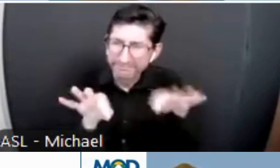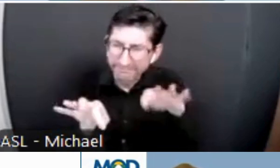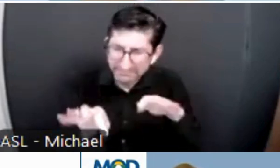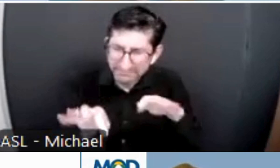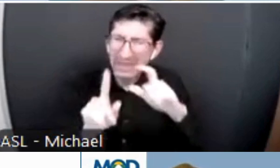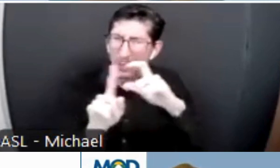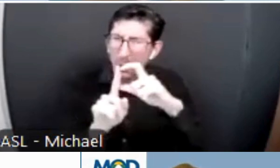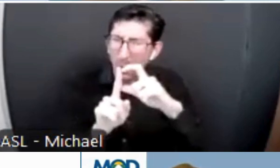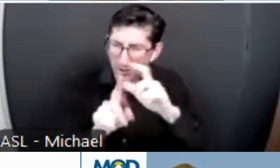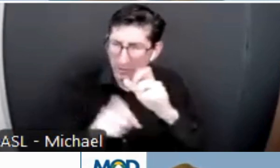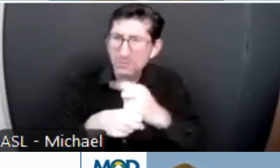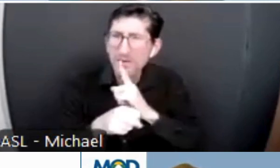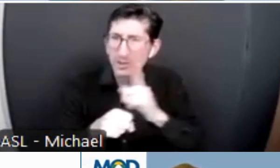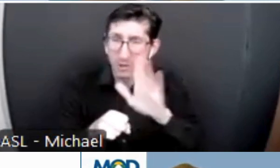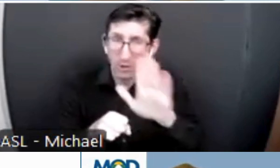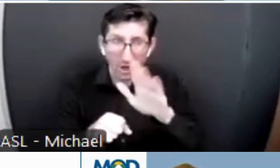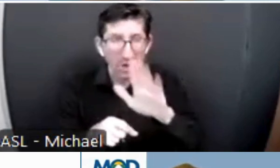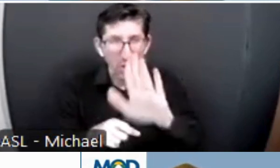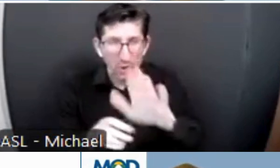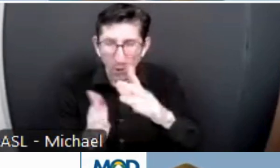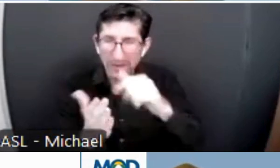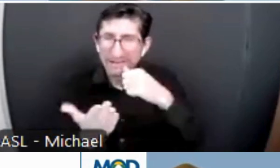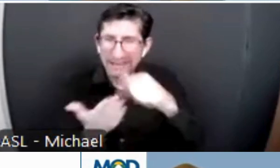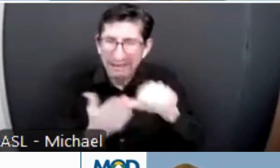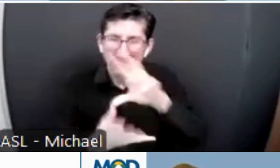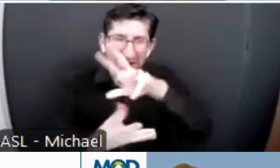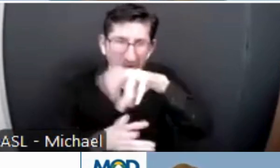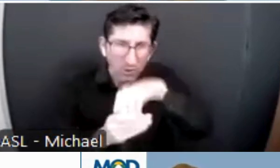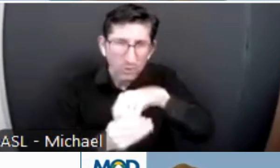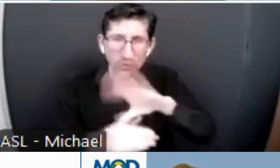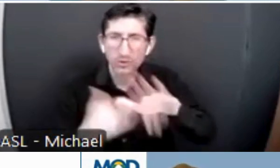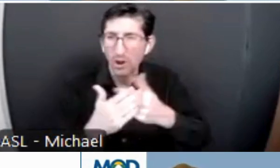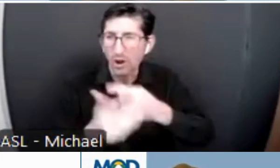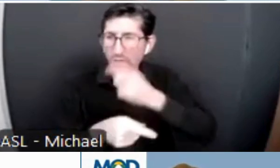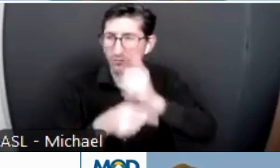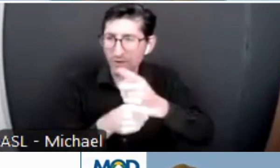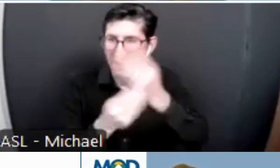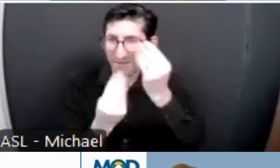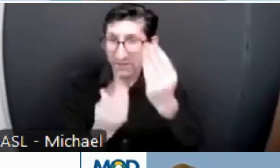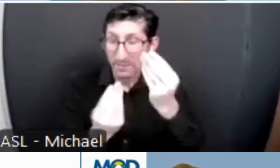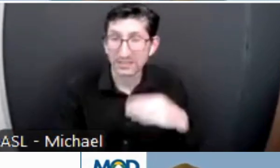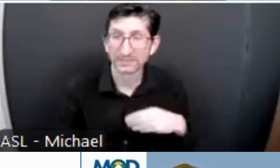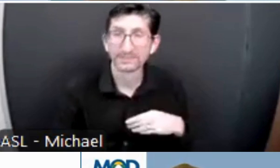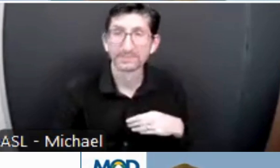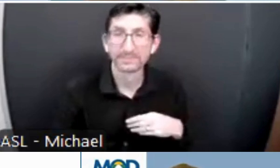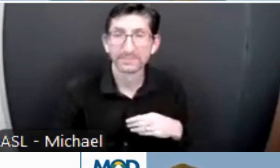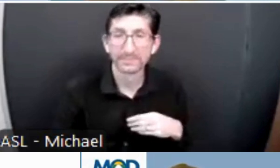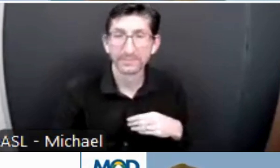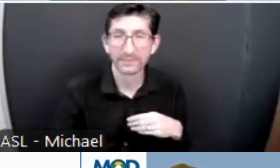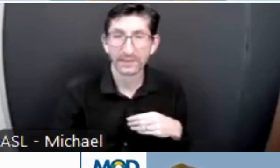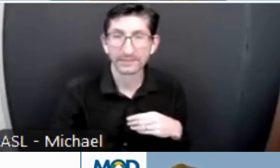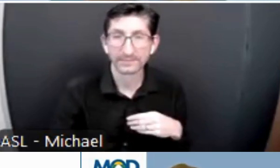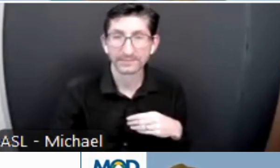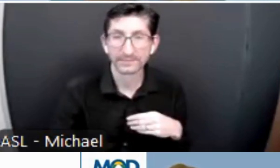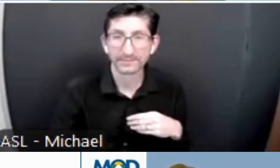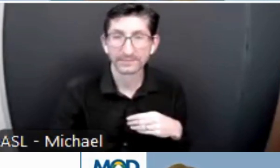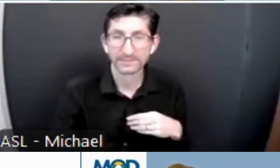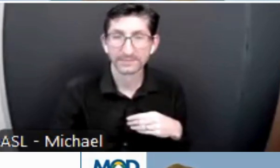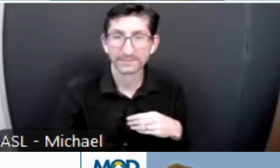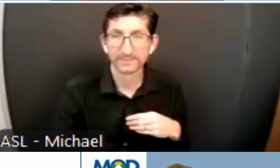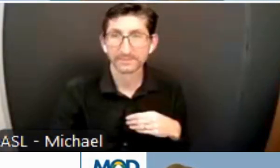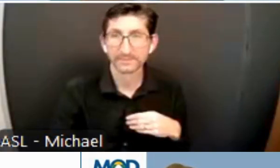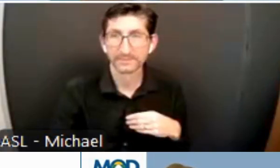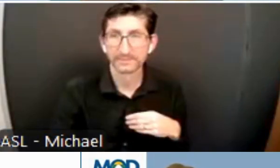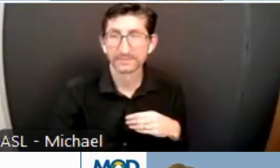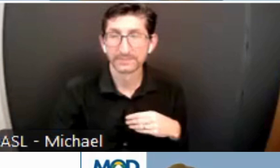few sentences include all of the right information. Second, you are allowed to make an accommodation or modification request